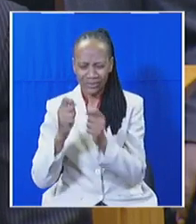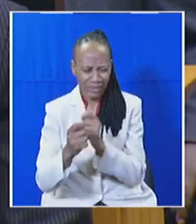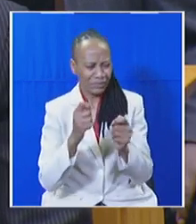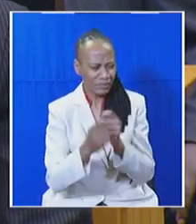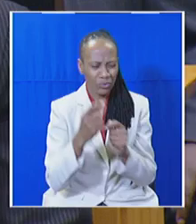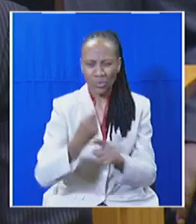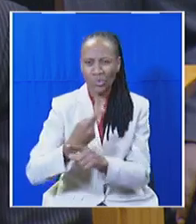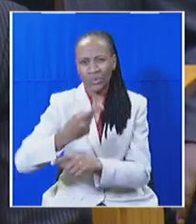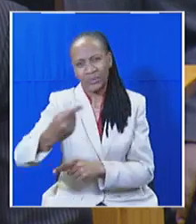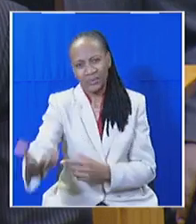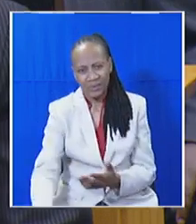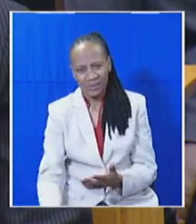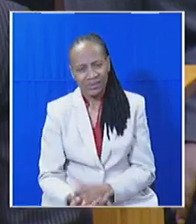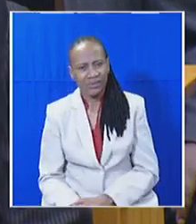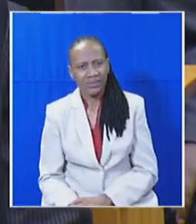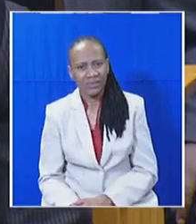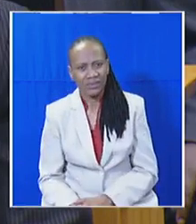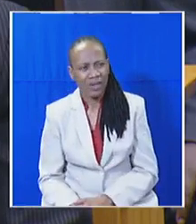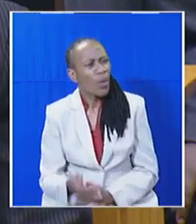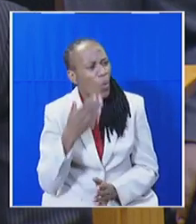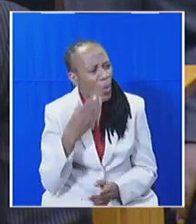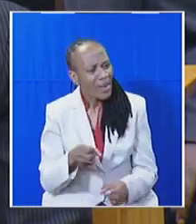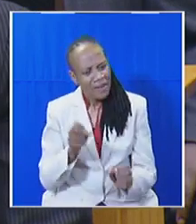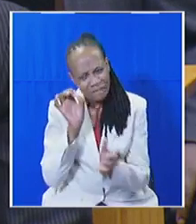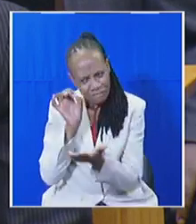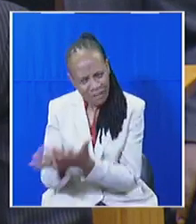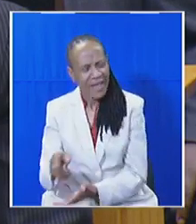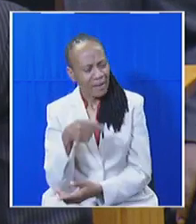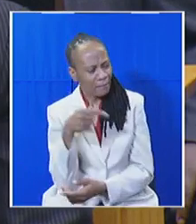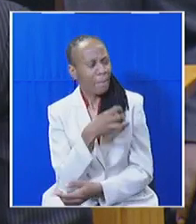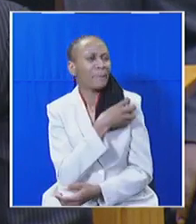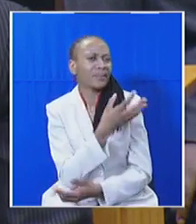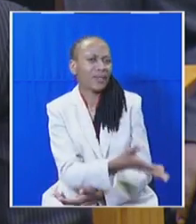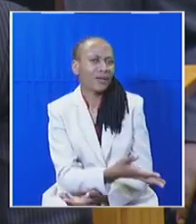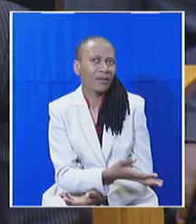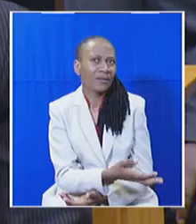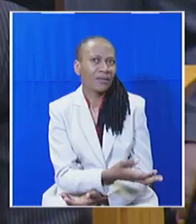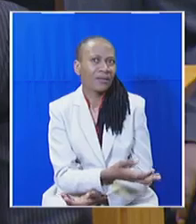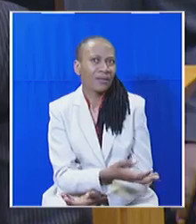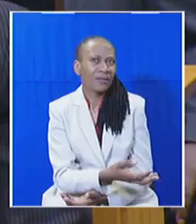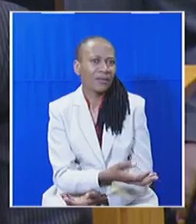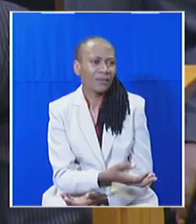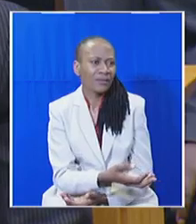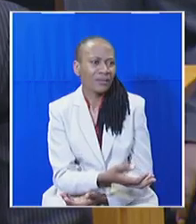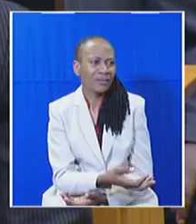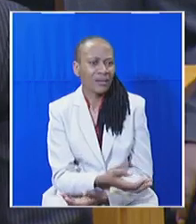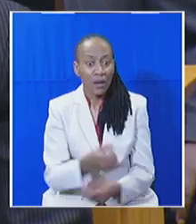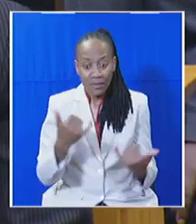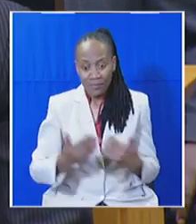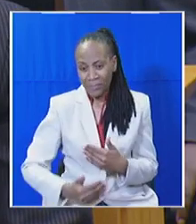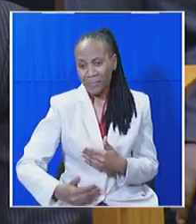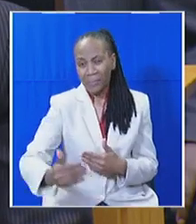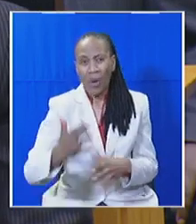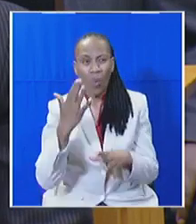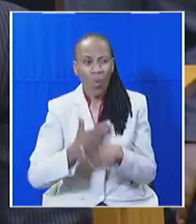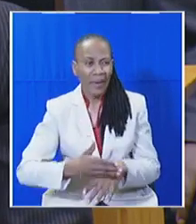When are you going to get rid of him? If we are going to continue with just soaring levels of unemployment, is